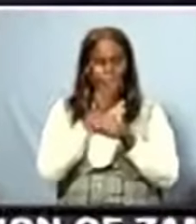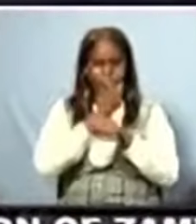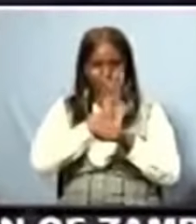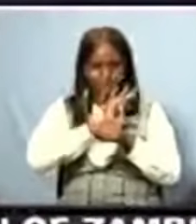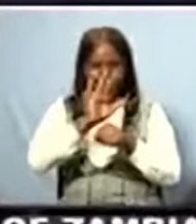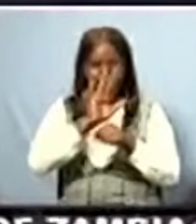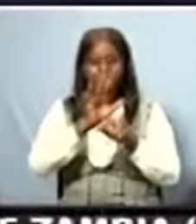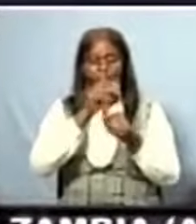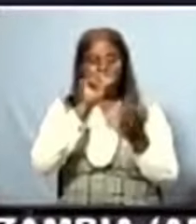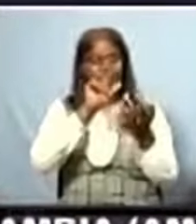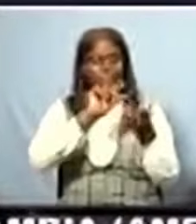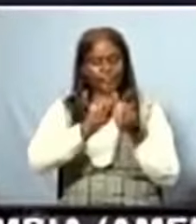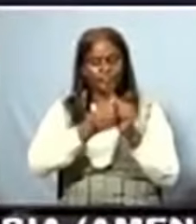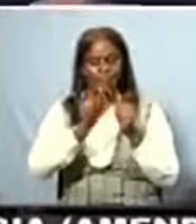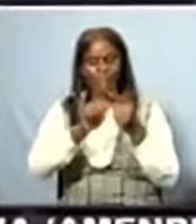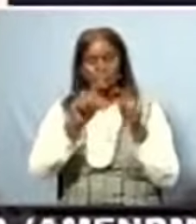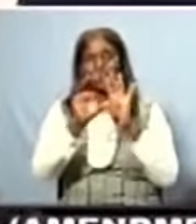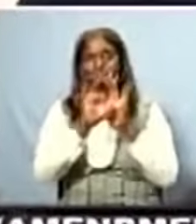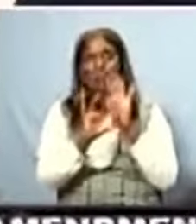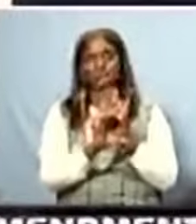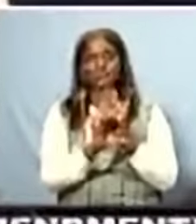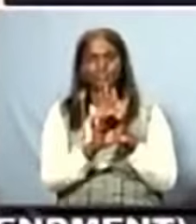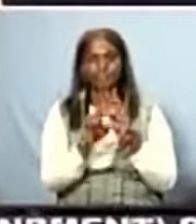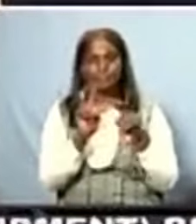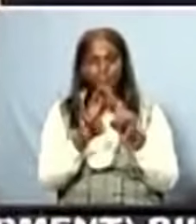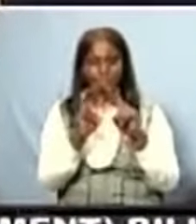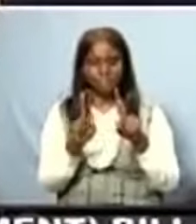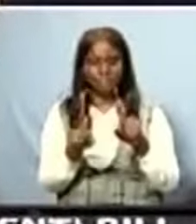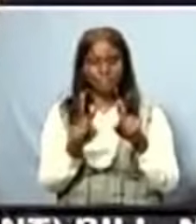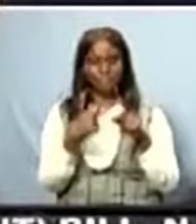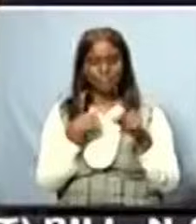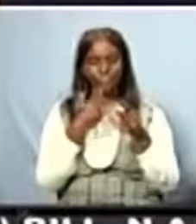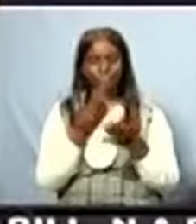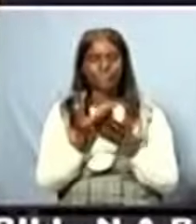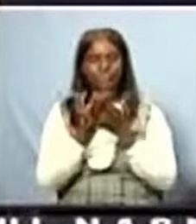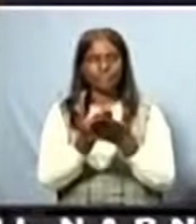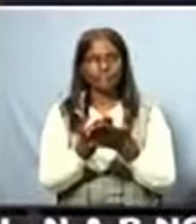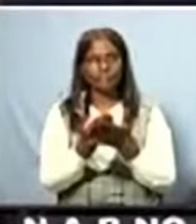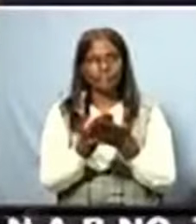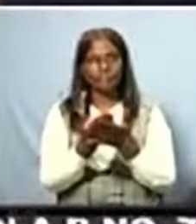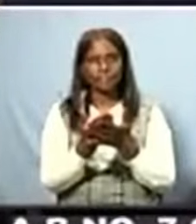the amendment to the Constitution. Chair, I submit.